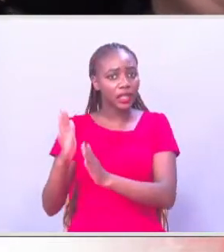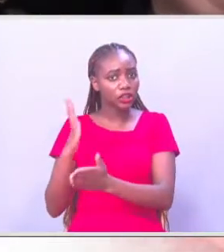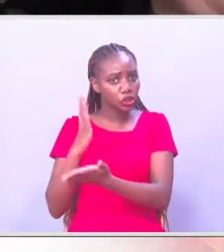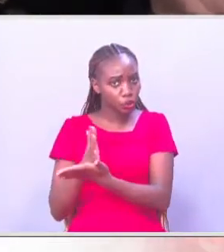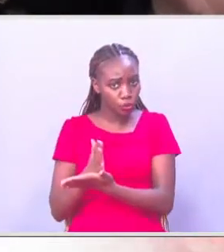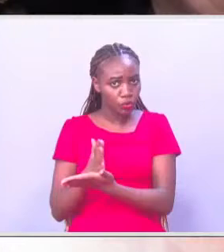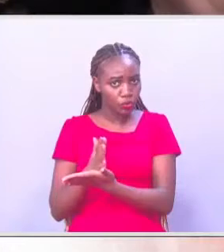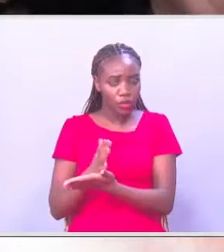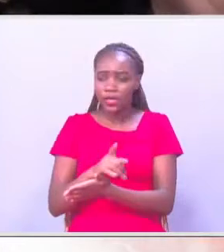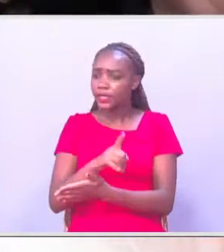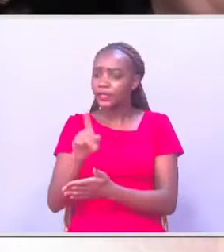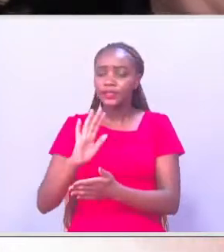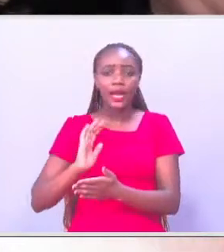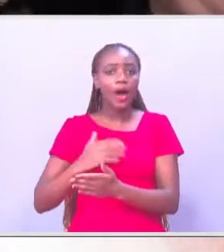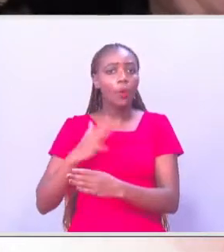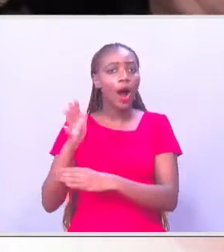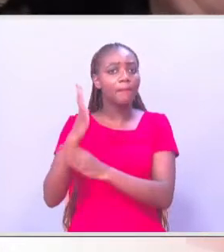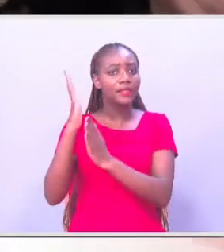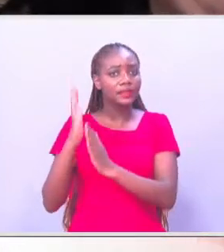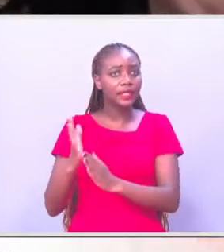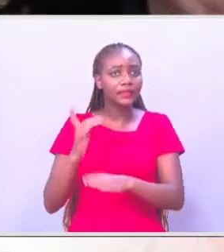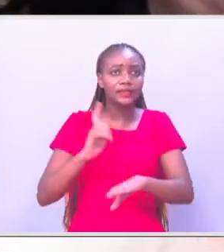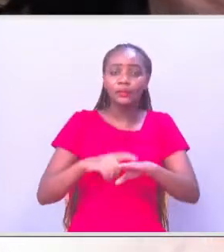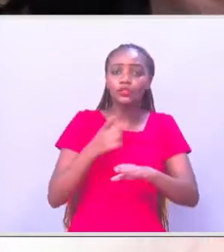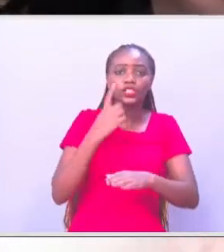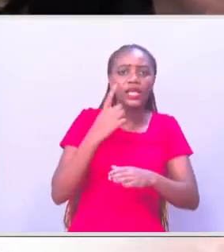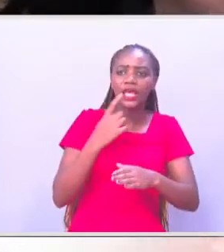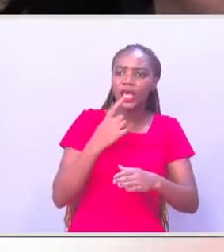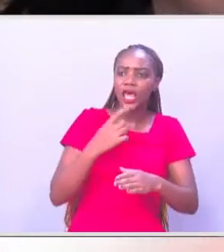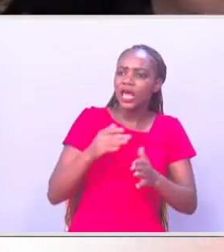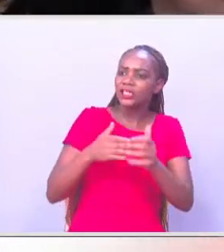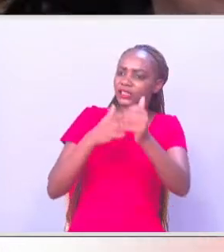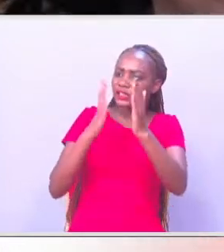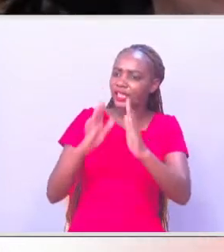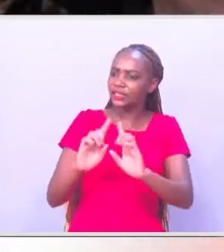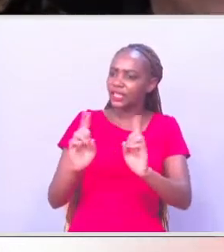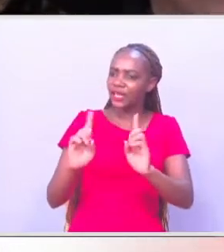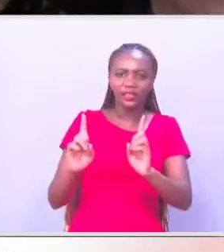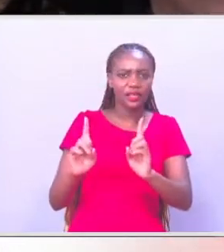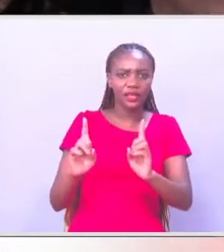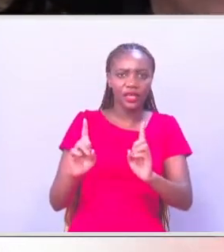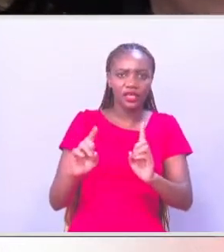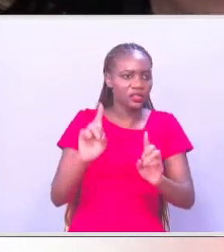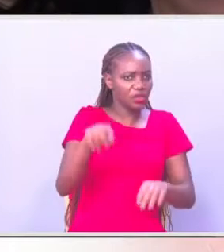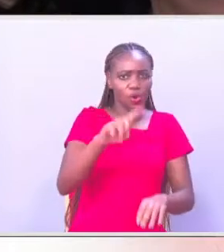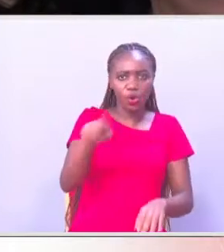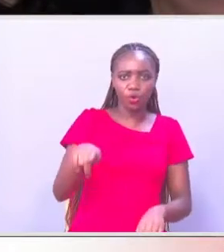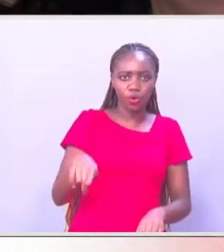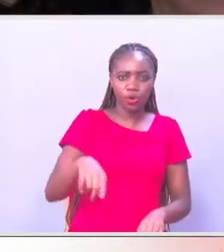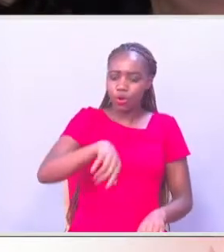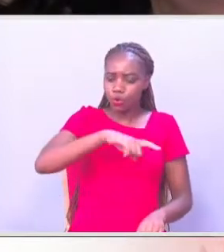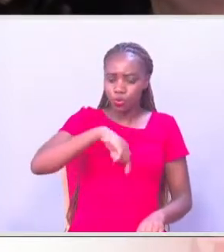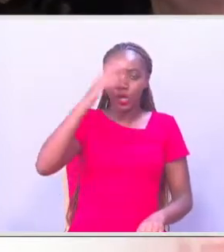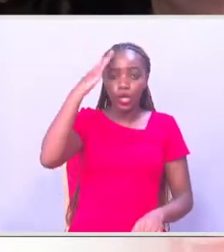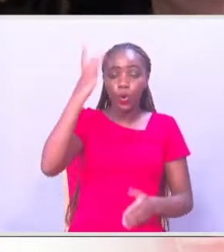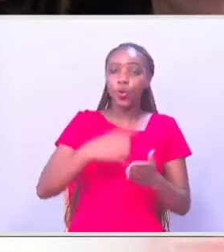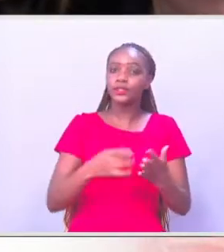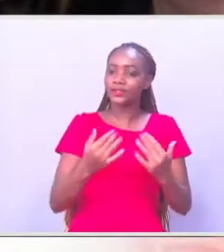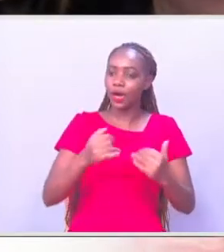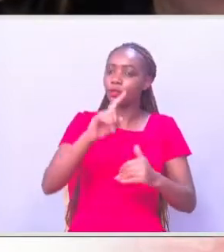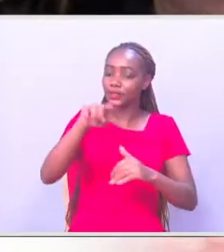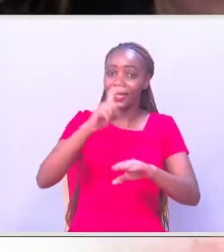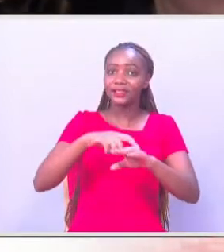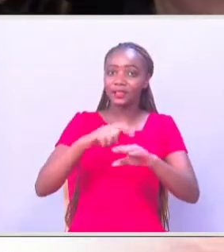These are our ambassadors, so nobody should say that there are no leaders with albinism. We are also knowing that this is the time we